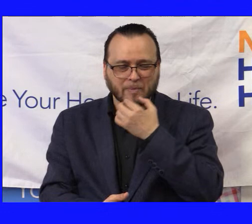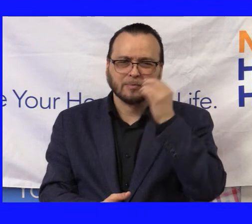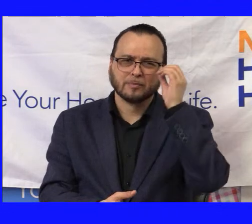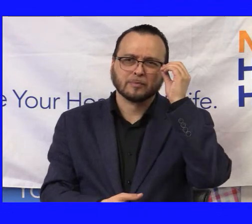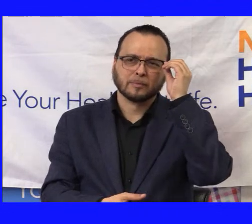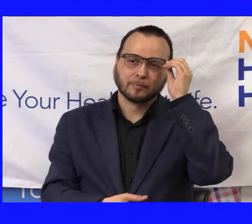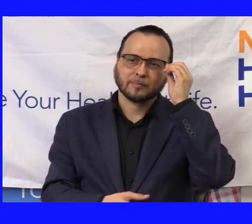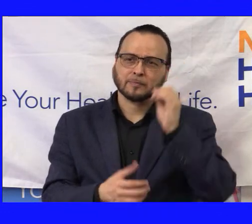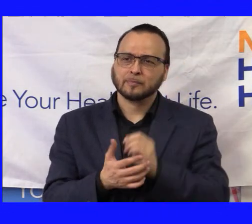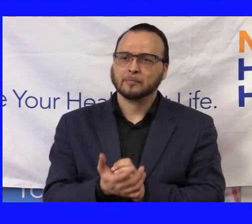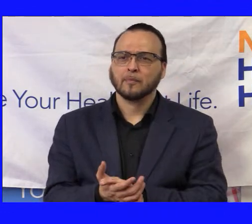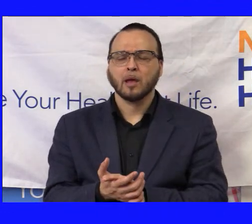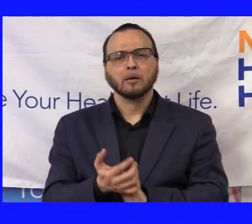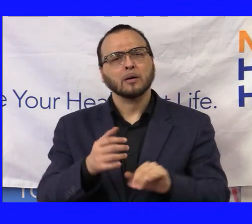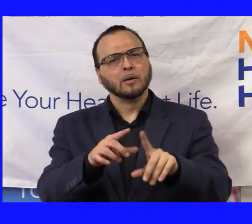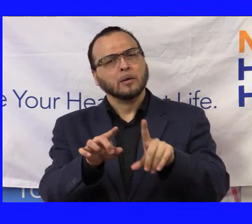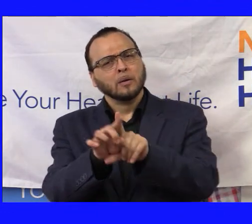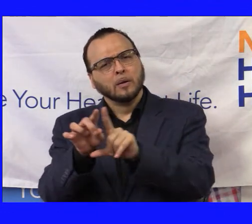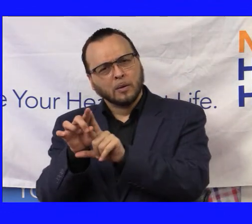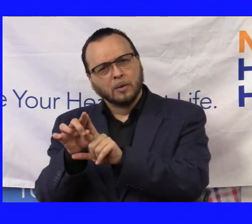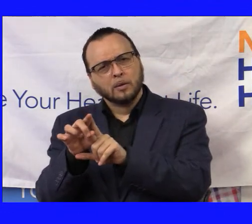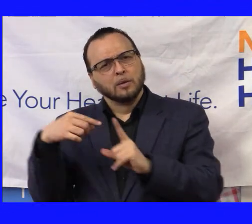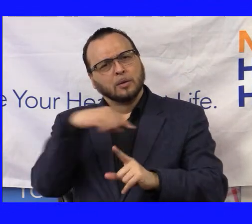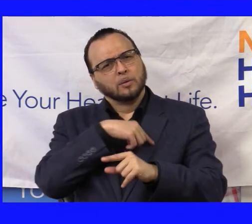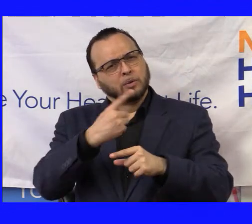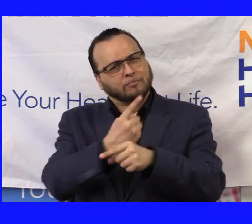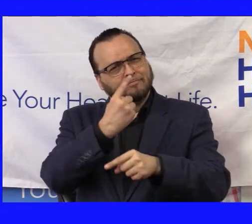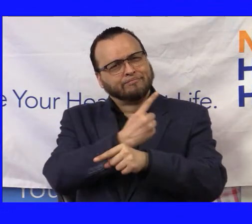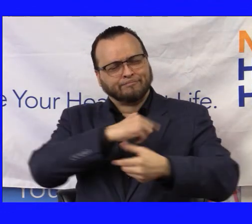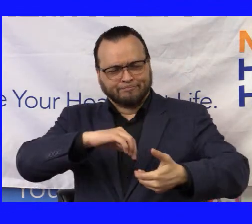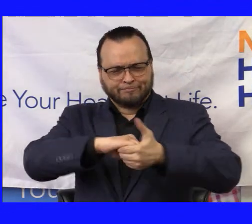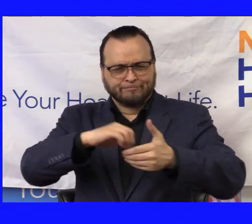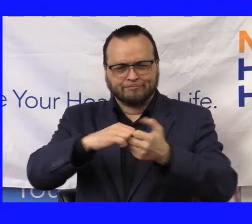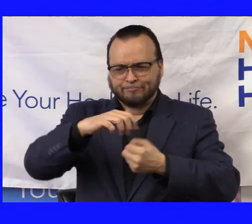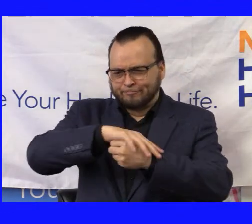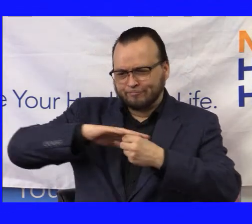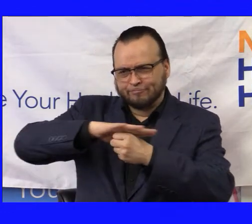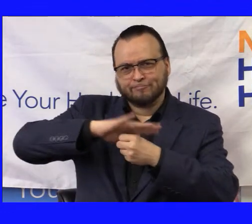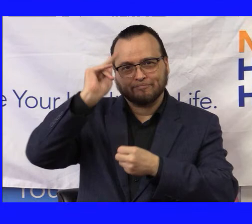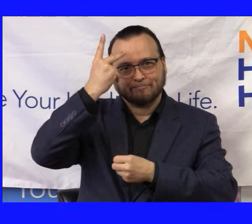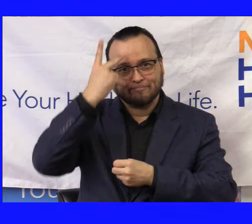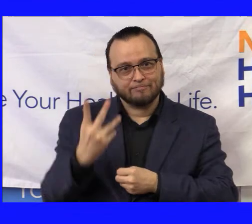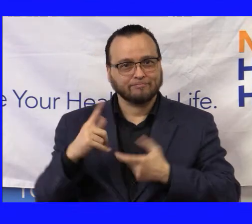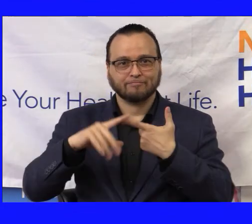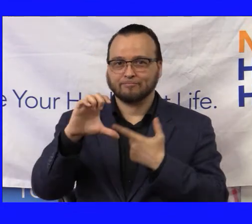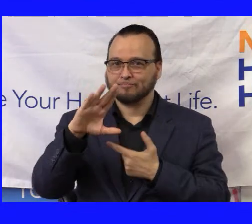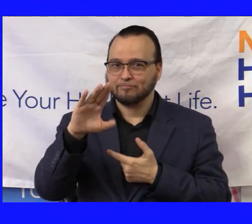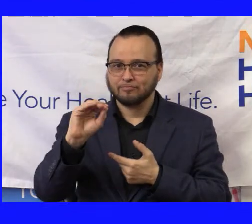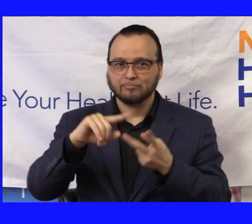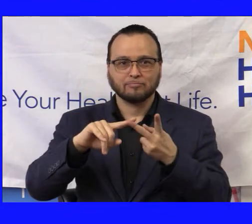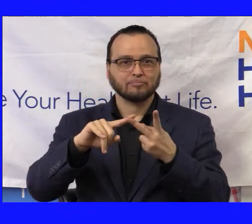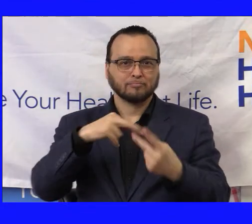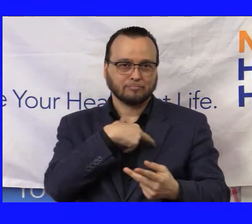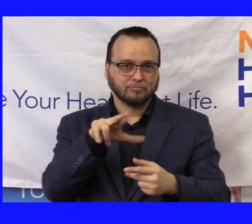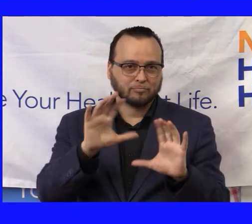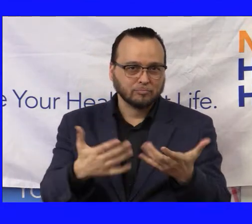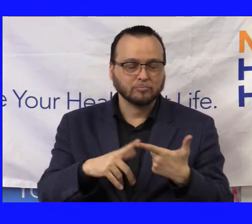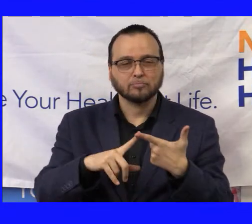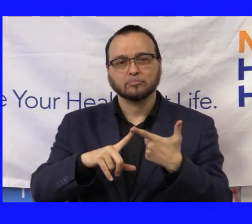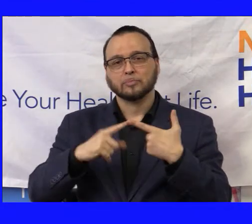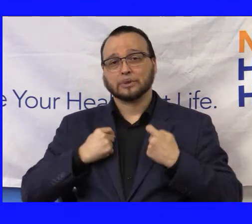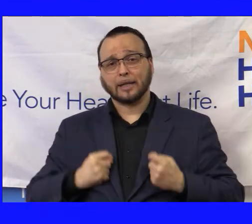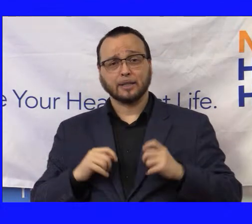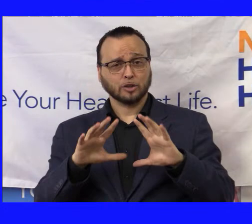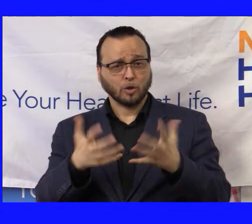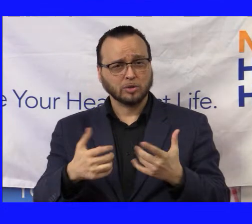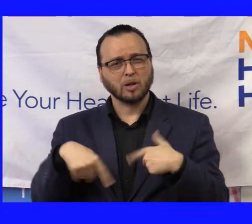particular. We also regularly partner with local elected officials, CBOs, faith-based organizations, tenant associations, and other